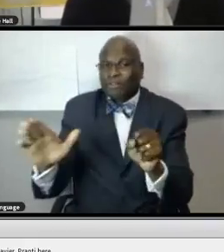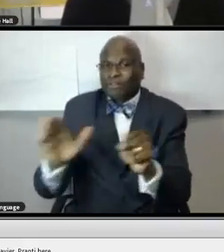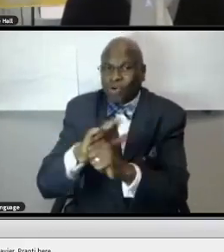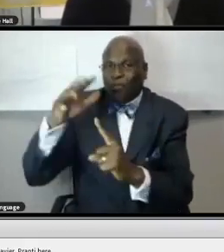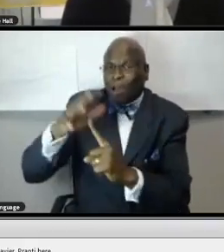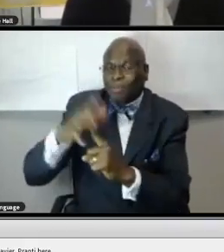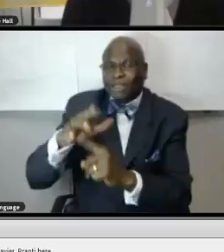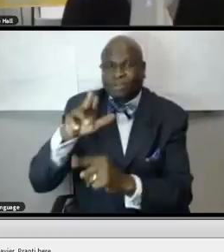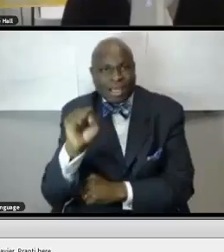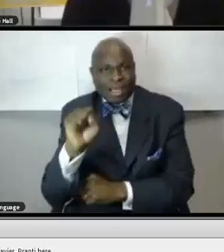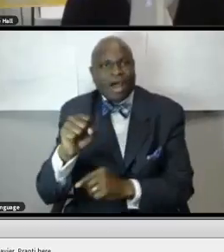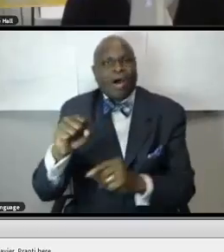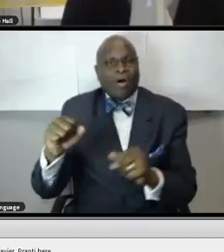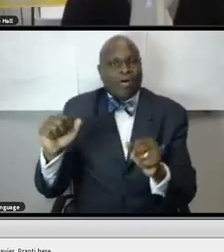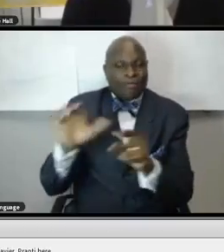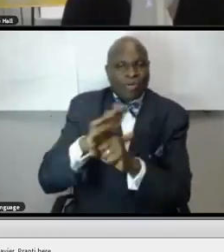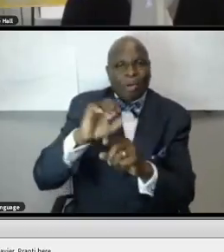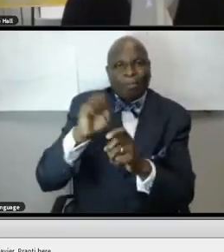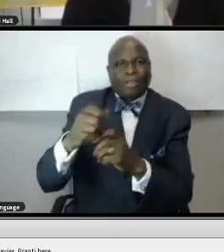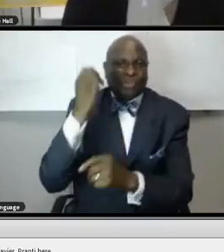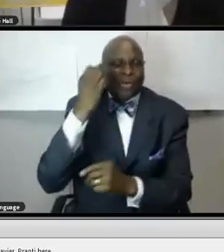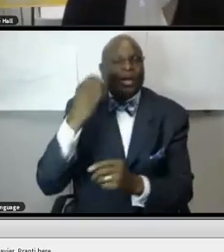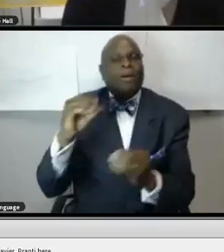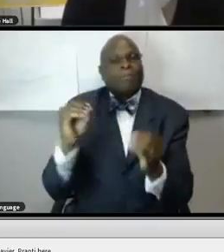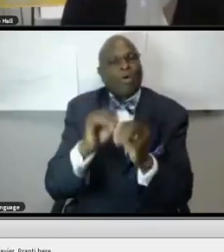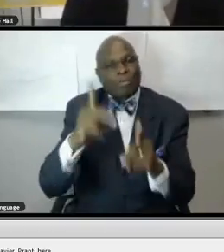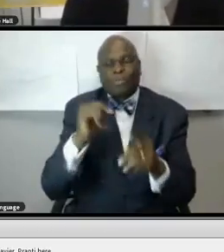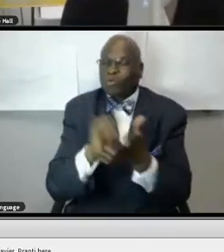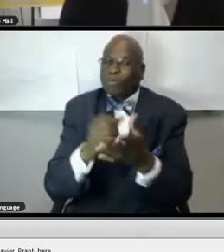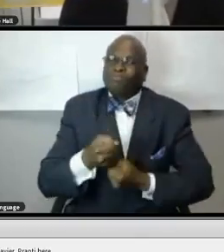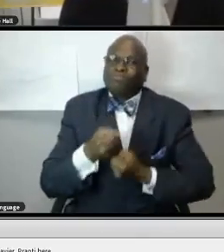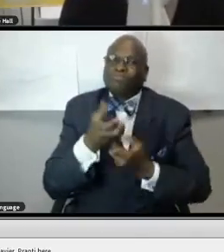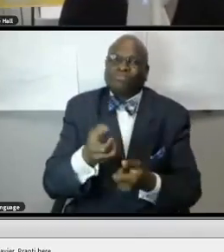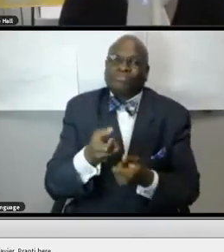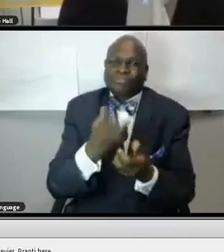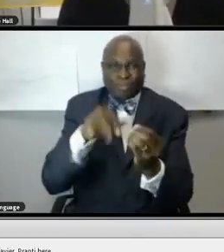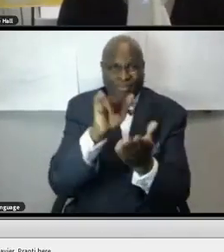or the entire population of Western Europe, we'd be hearing a lot more about it.